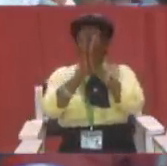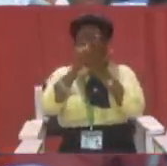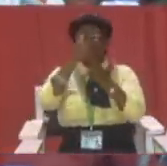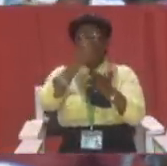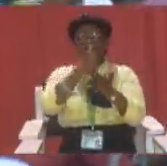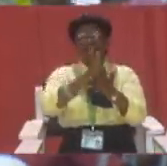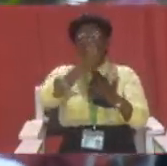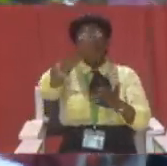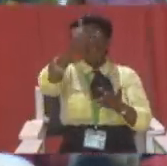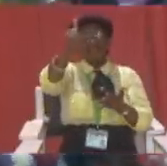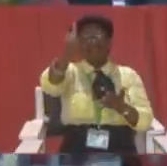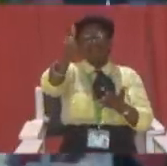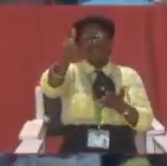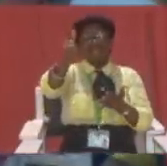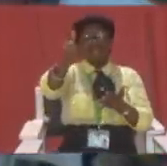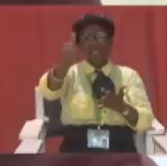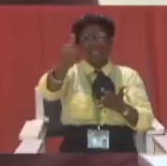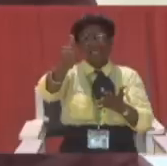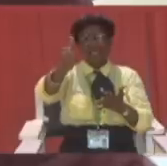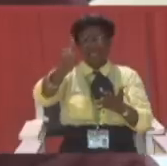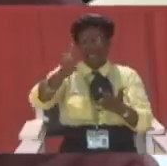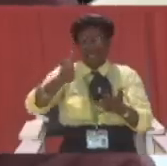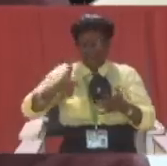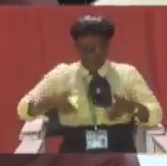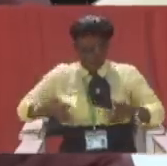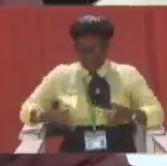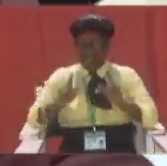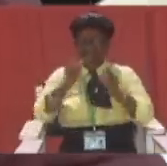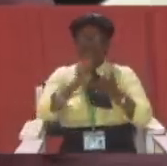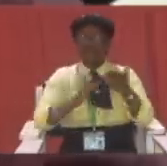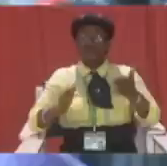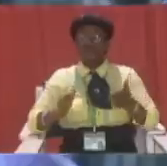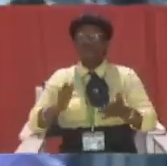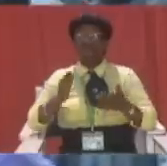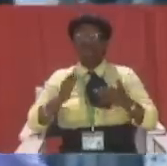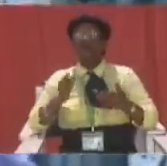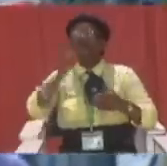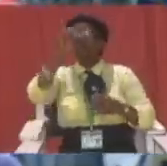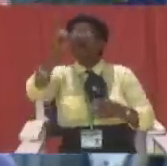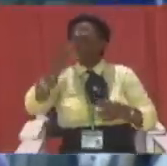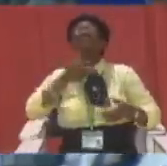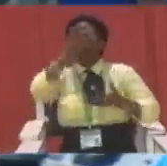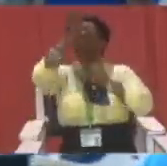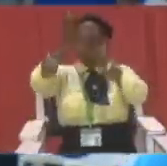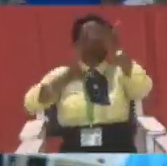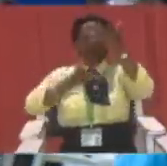Amen. Well, let someone shout hallelujah.